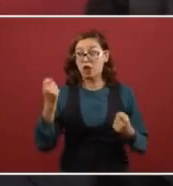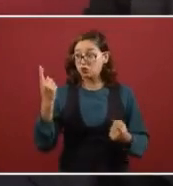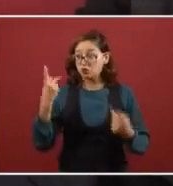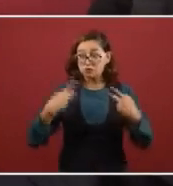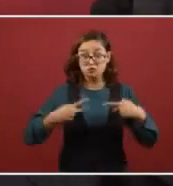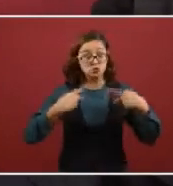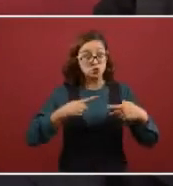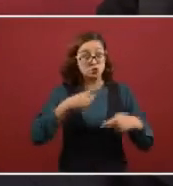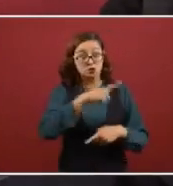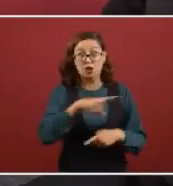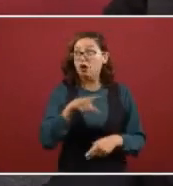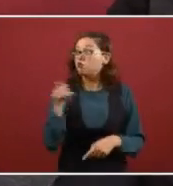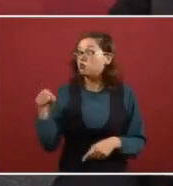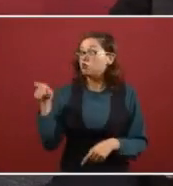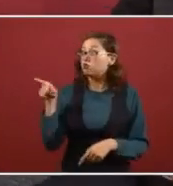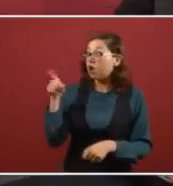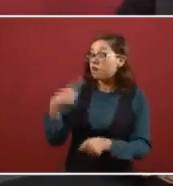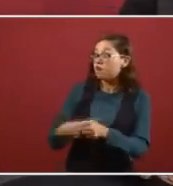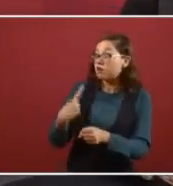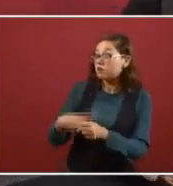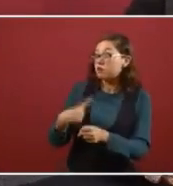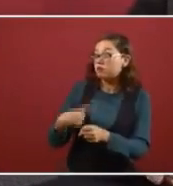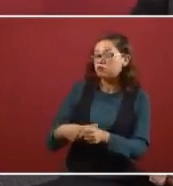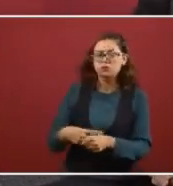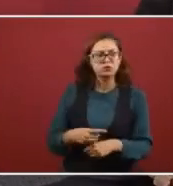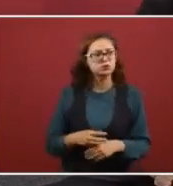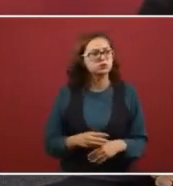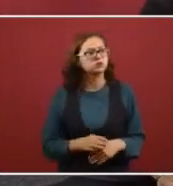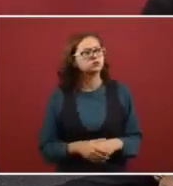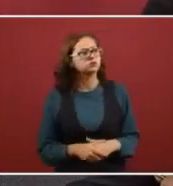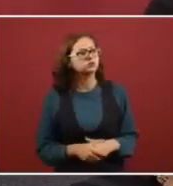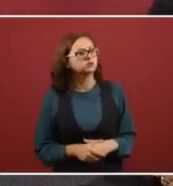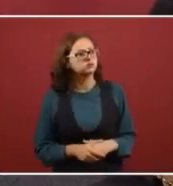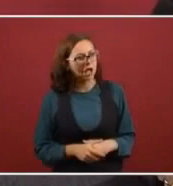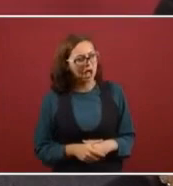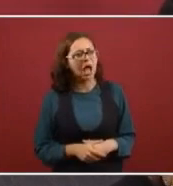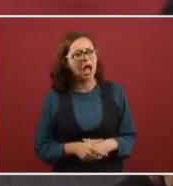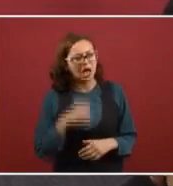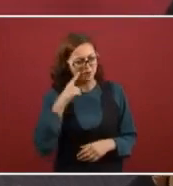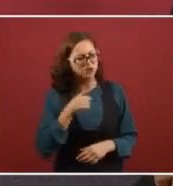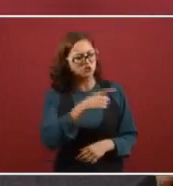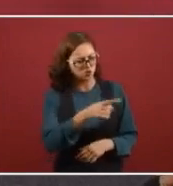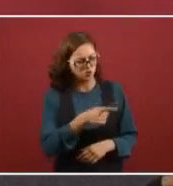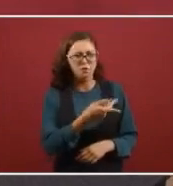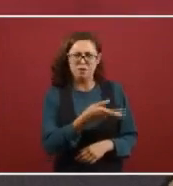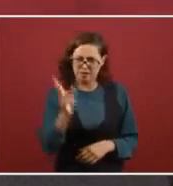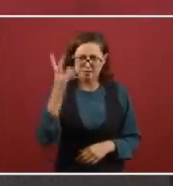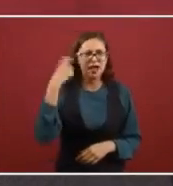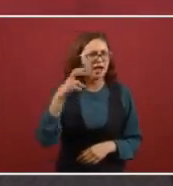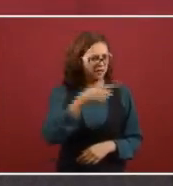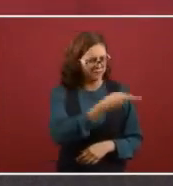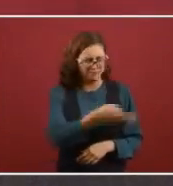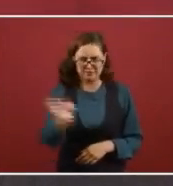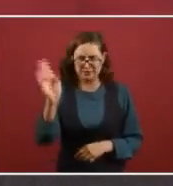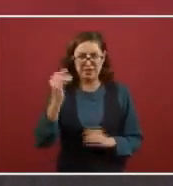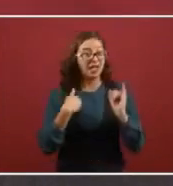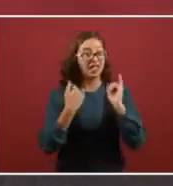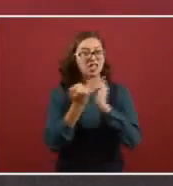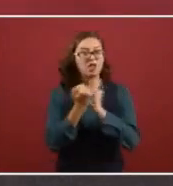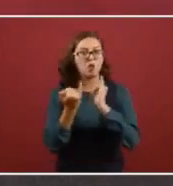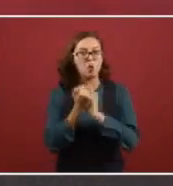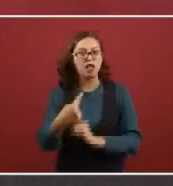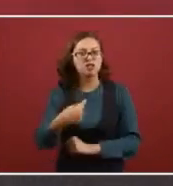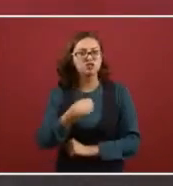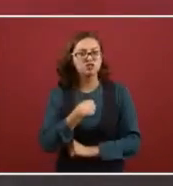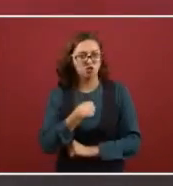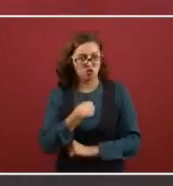And all those that sustain that I'm ill, they that they would do the run I did this